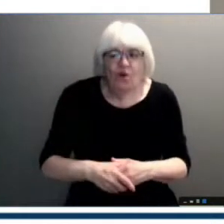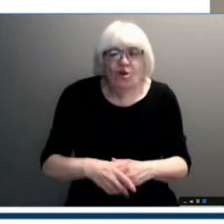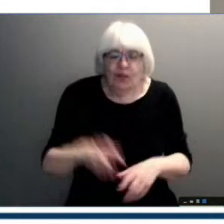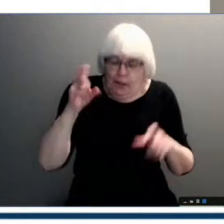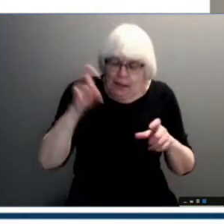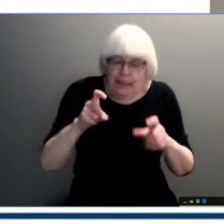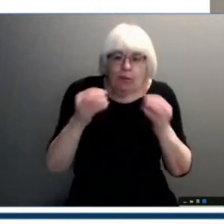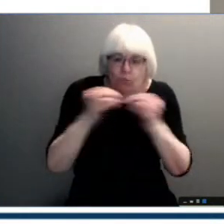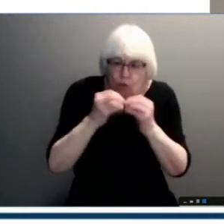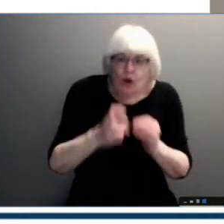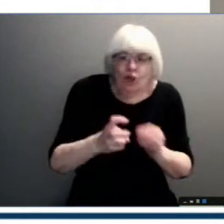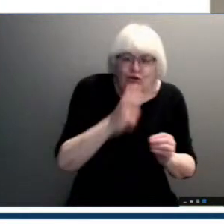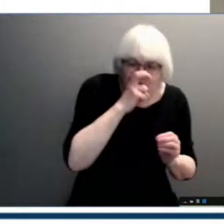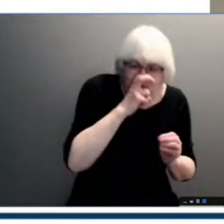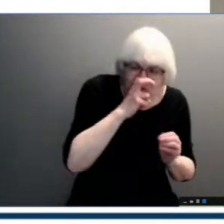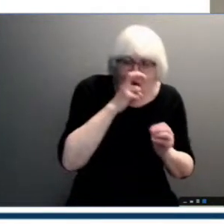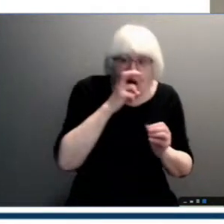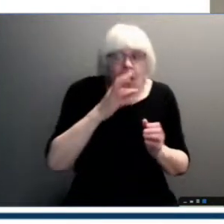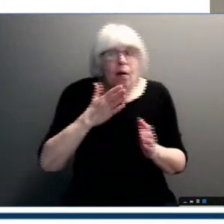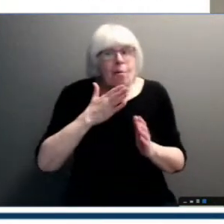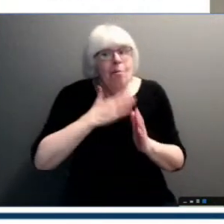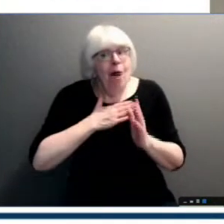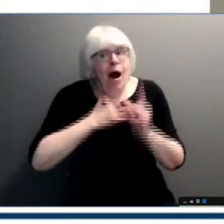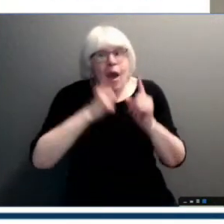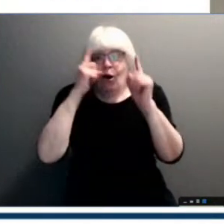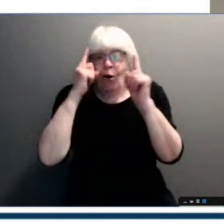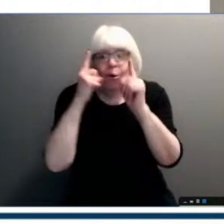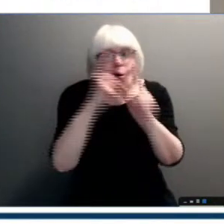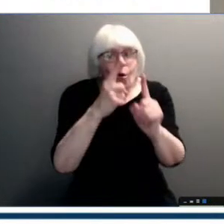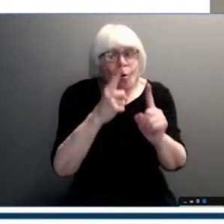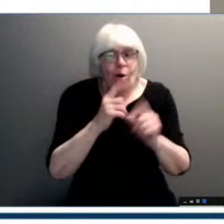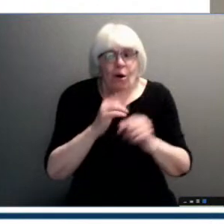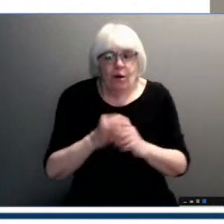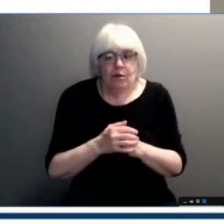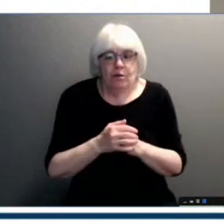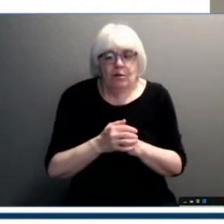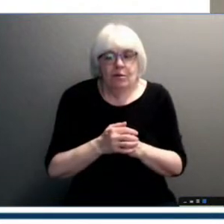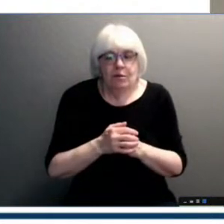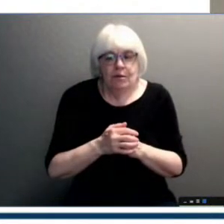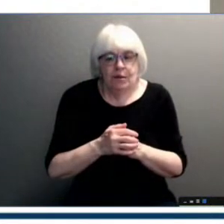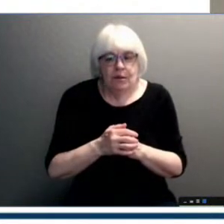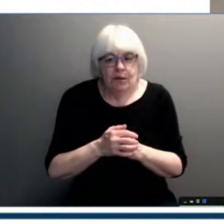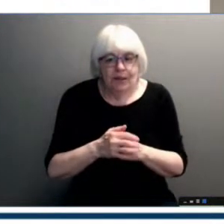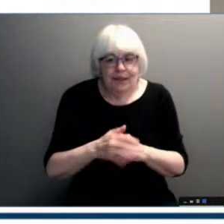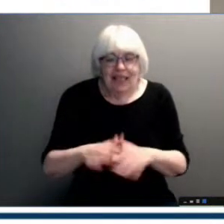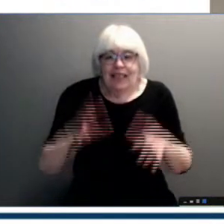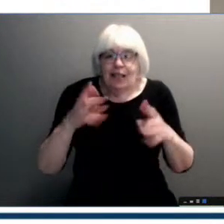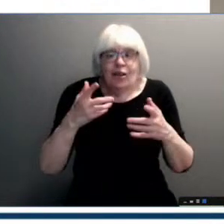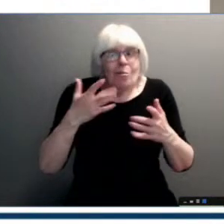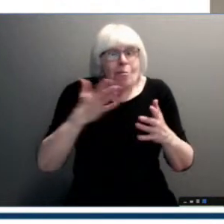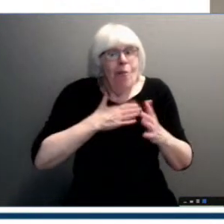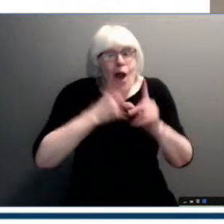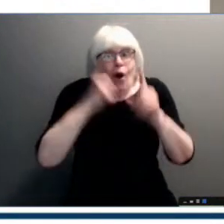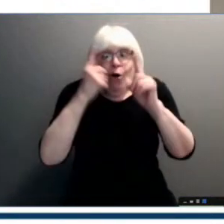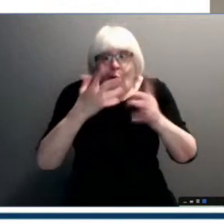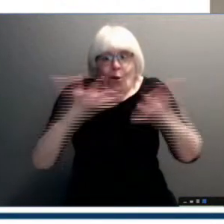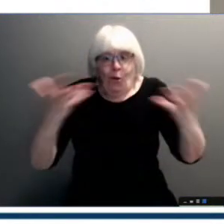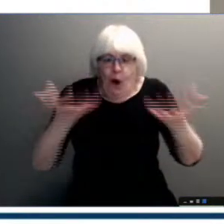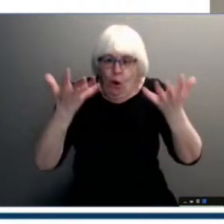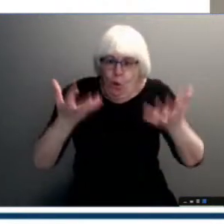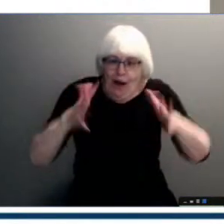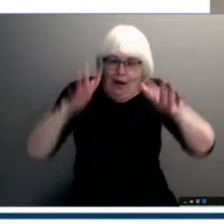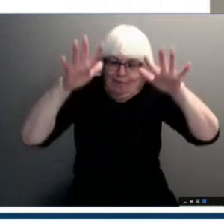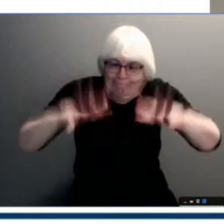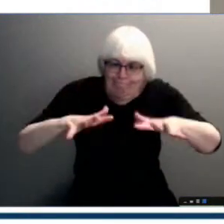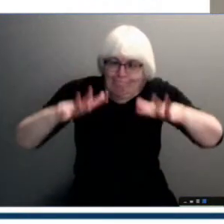to start to have an impact on slowing down the spread and starting to see over the next week or